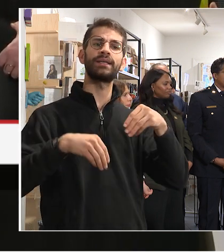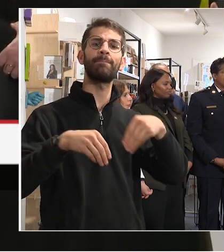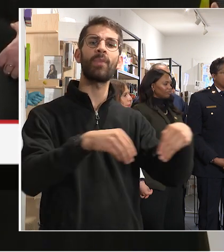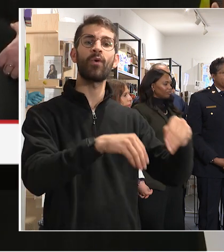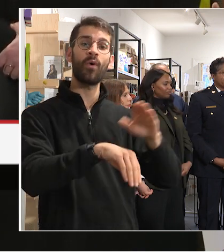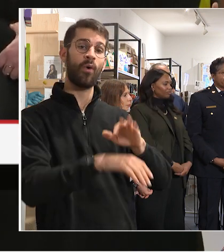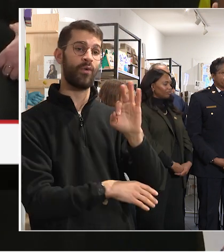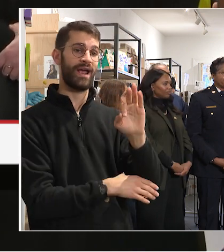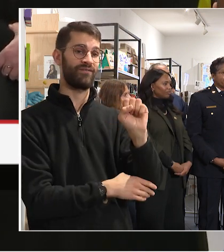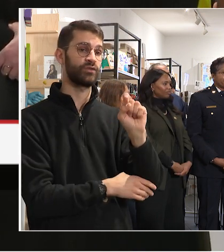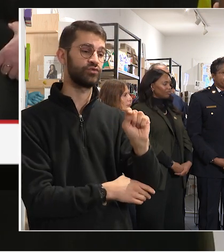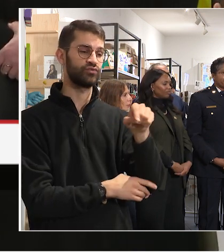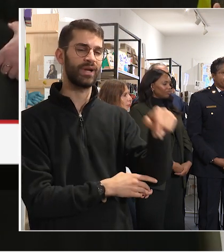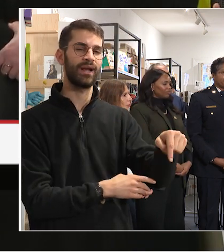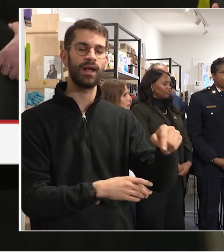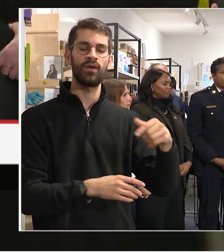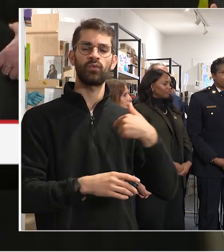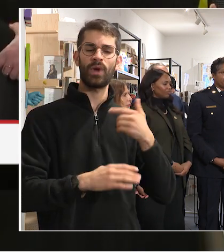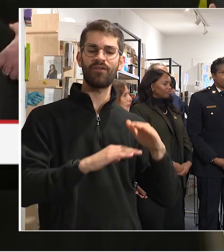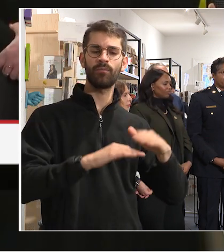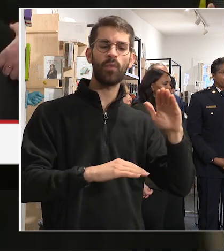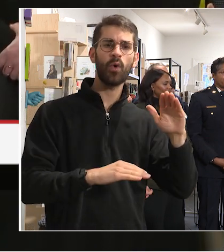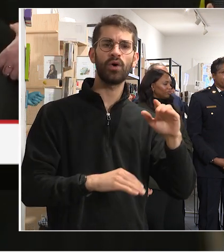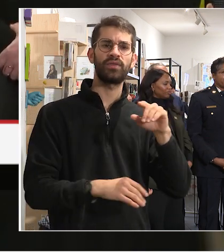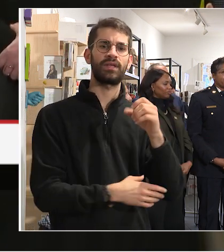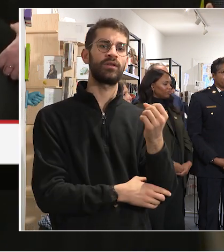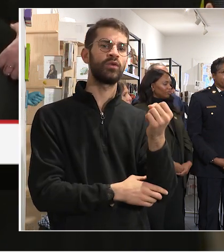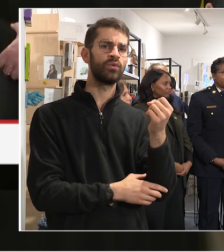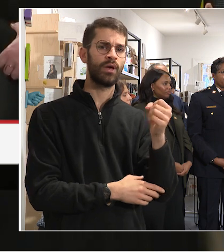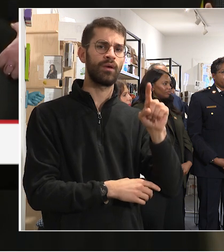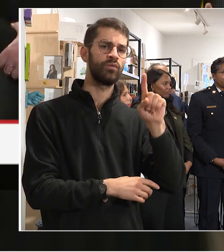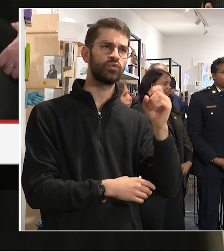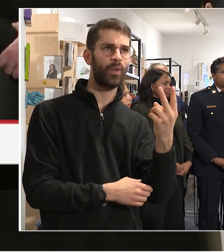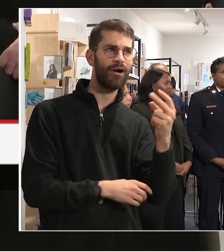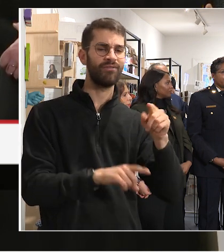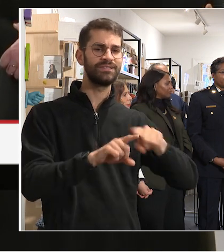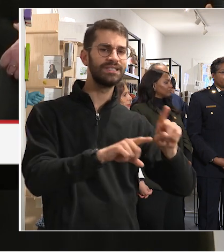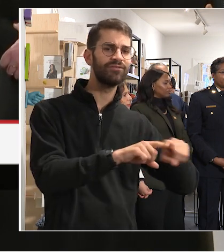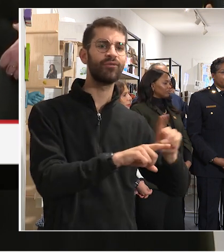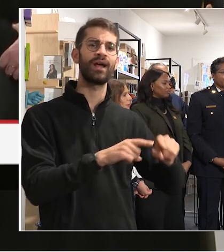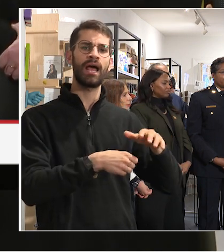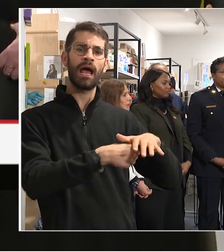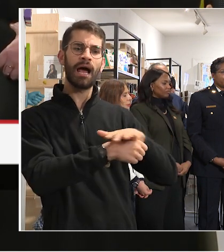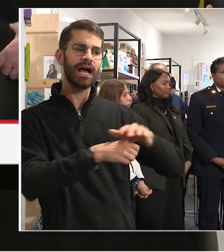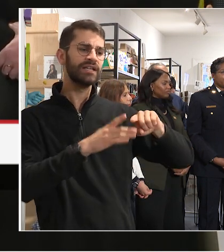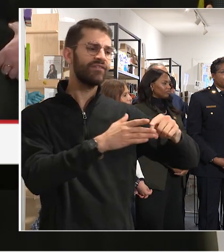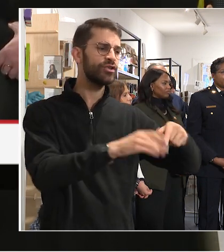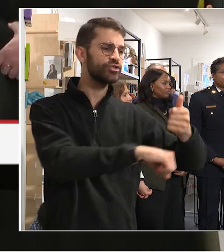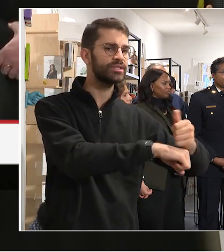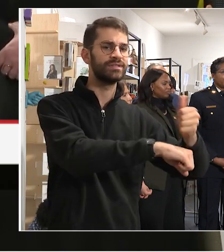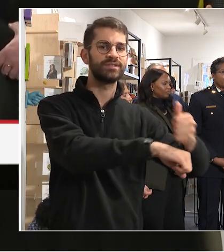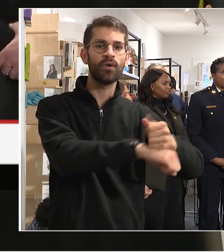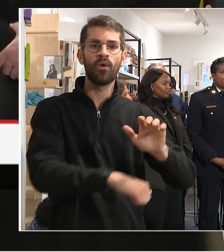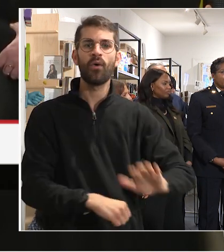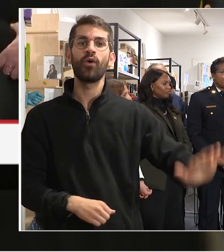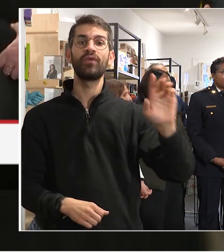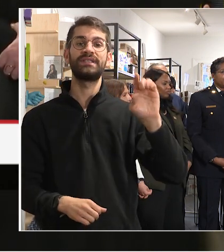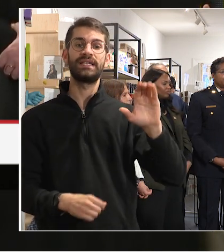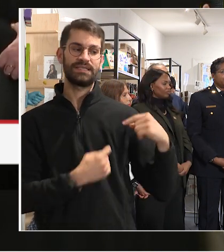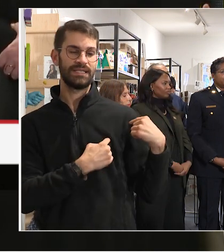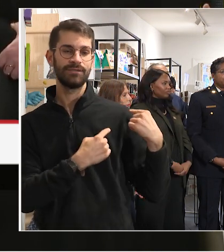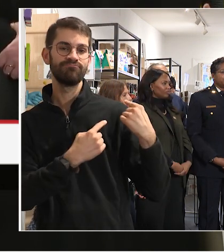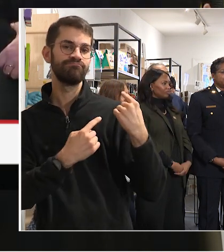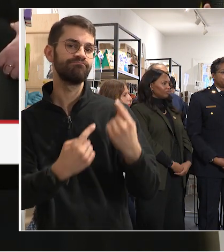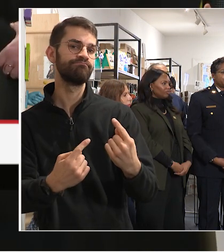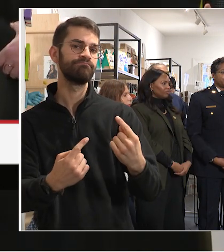we have more than a dozen other local holiday activations across the city.